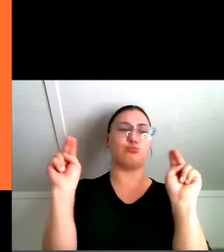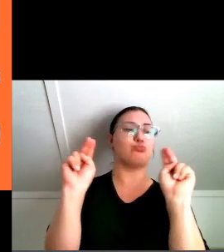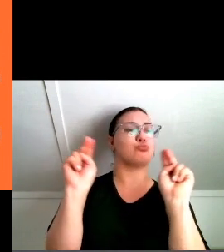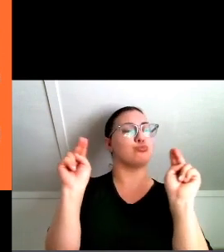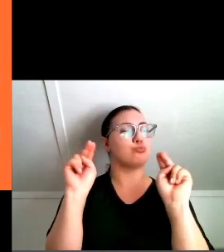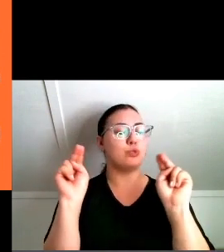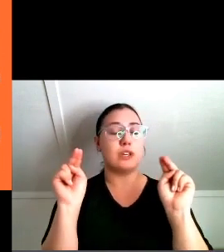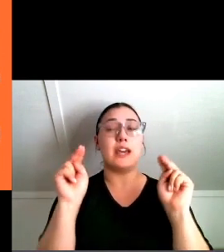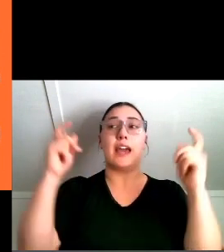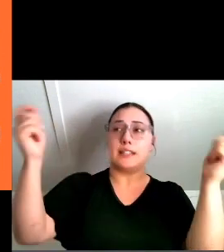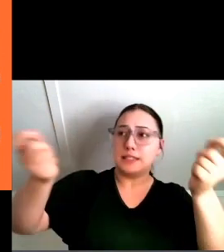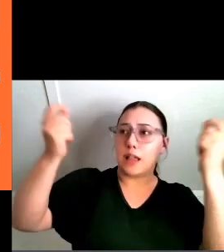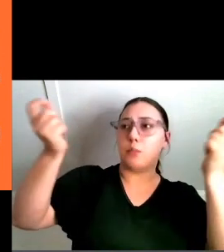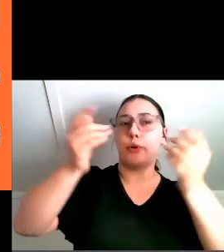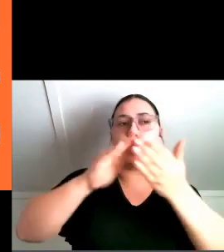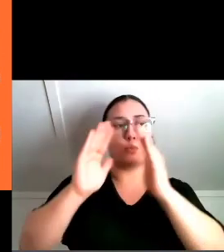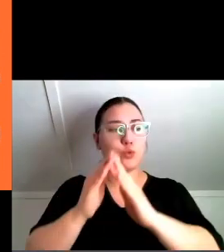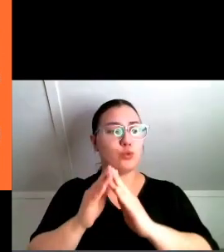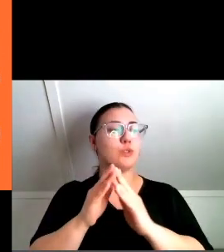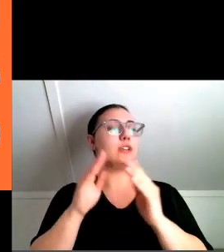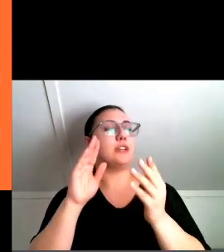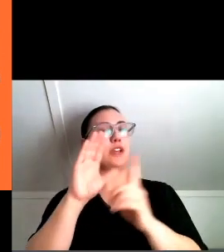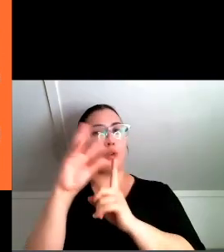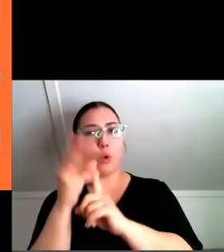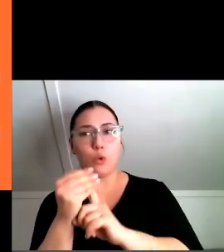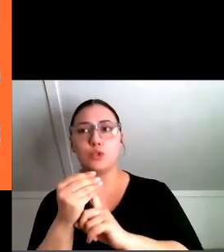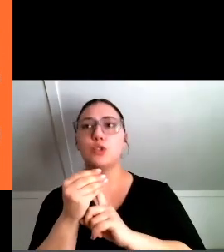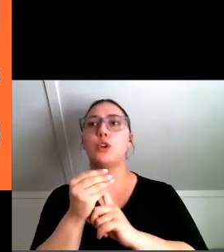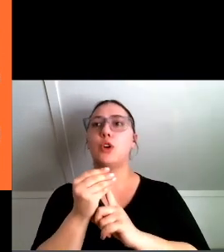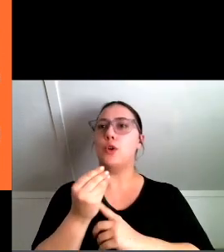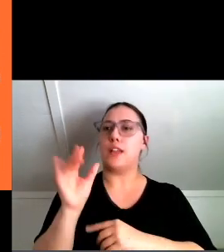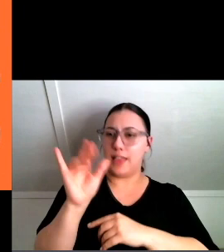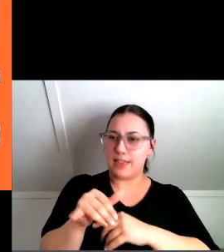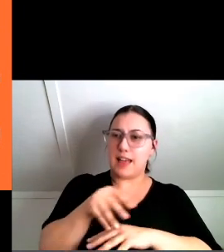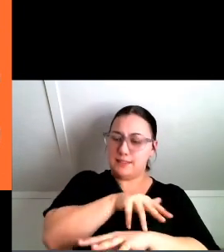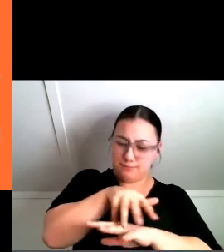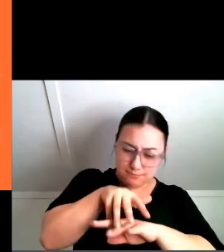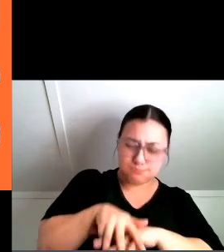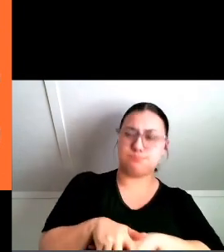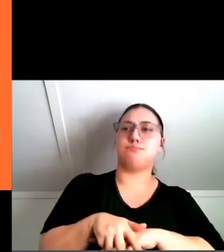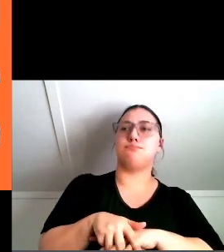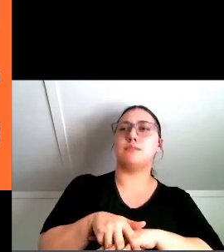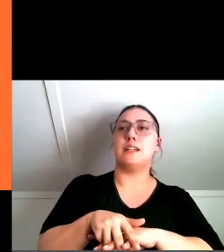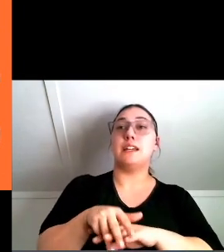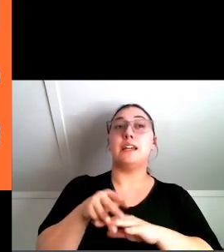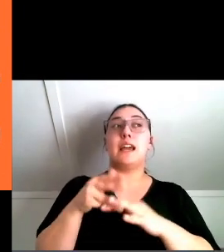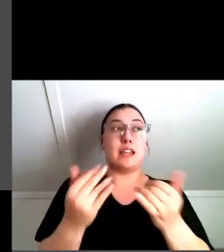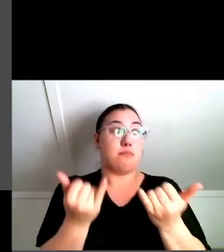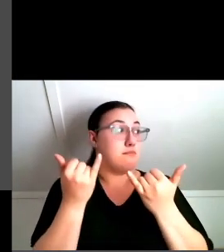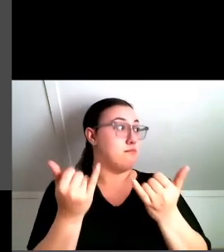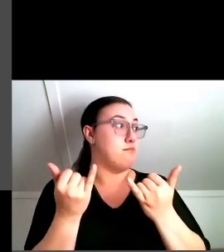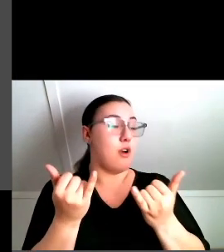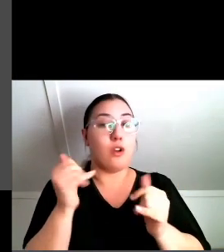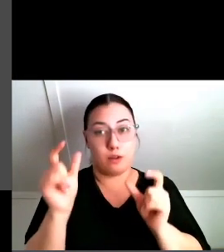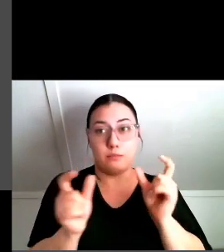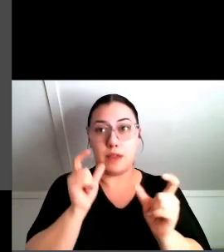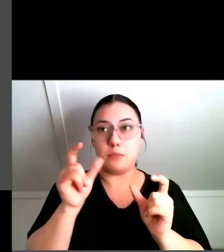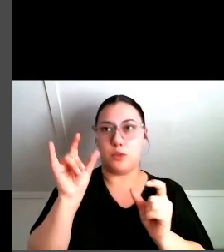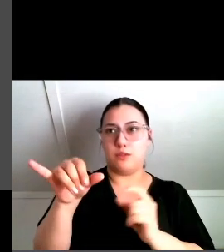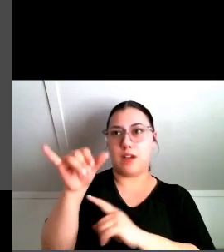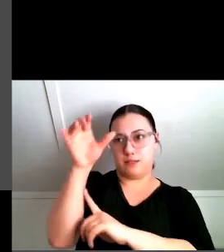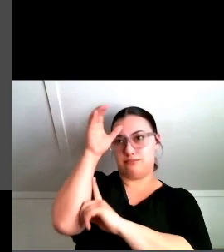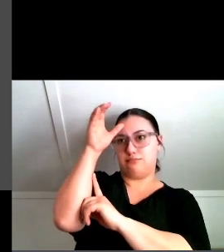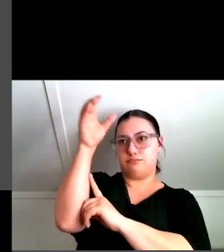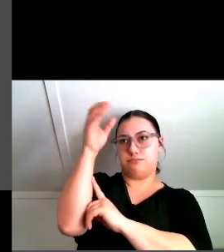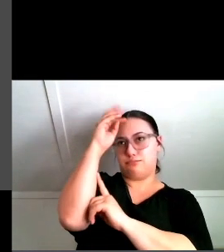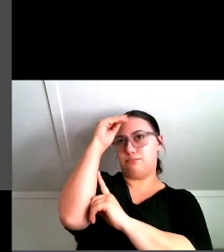of community and culture intrinsic to Hirschman's work and contemporary people. But I can also see that